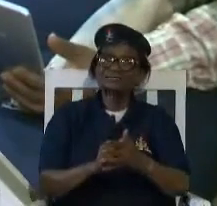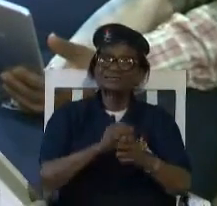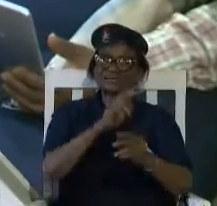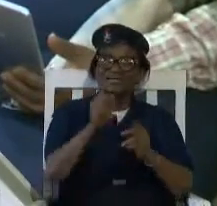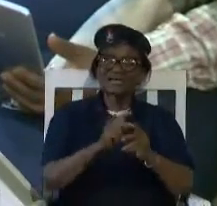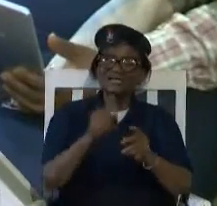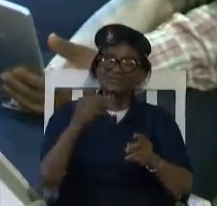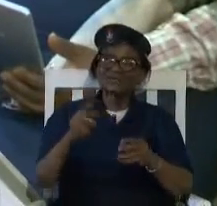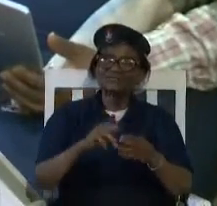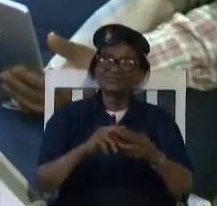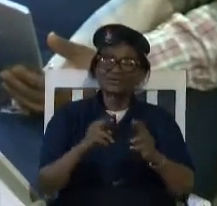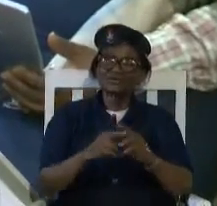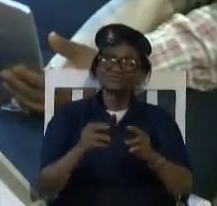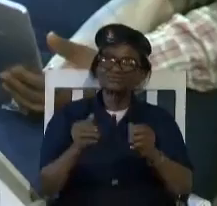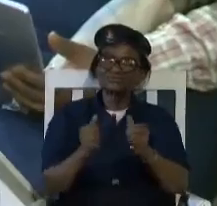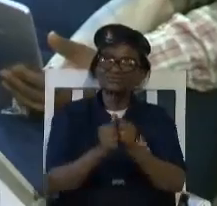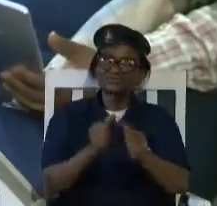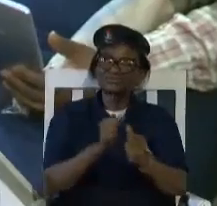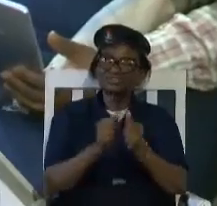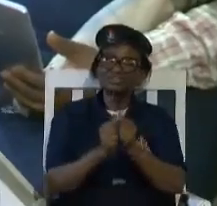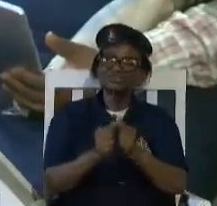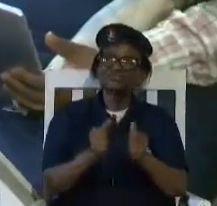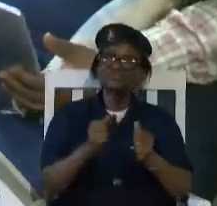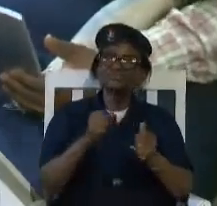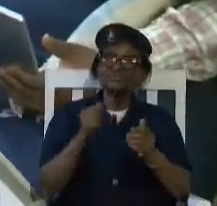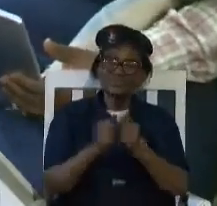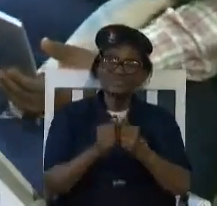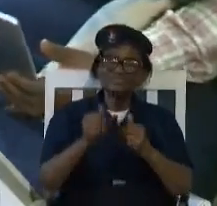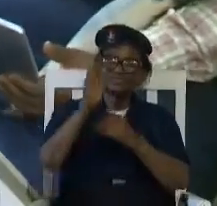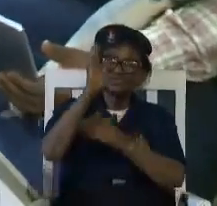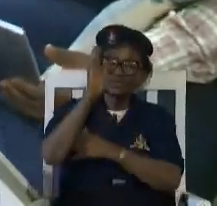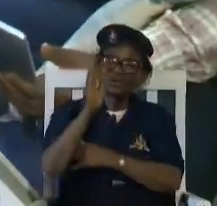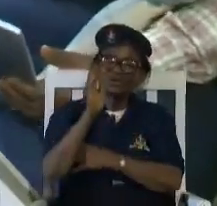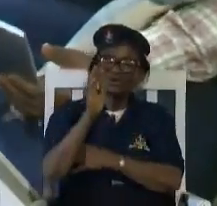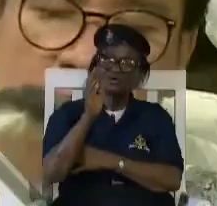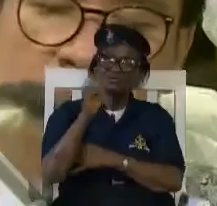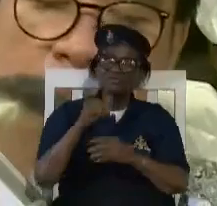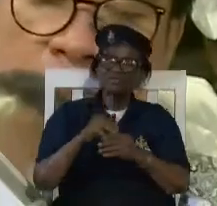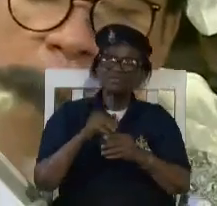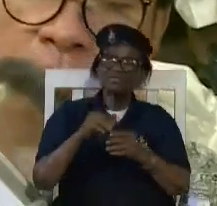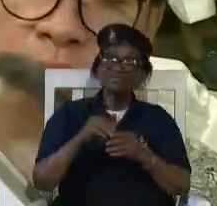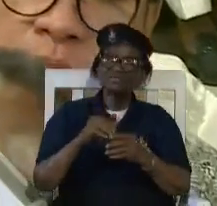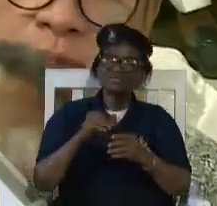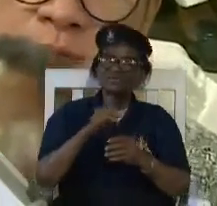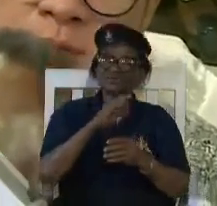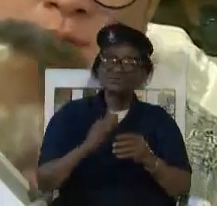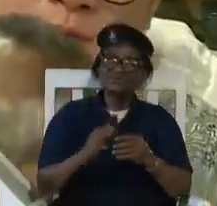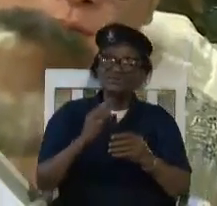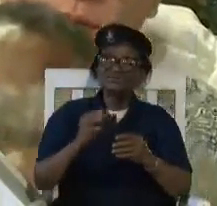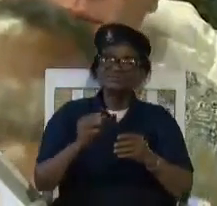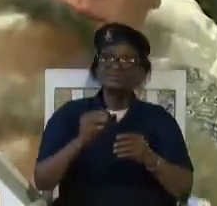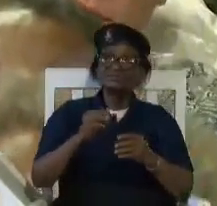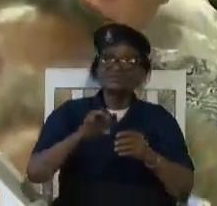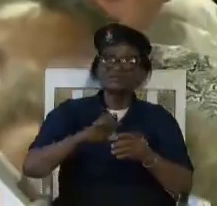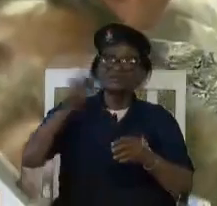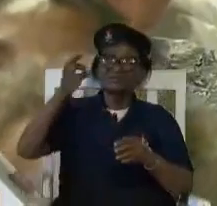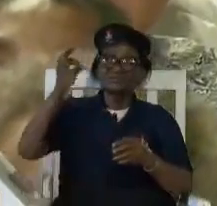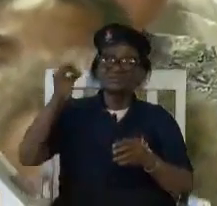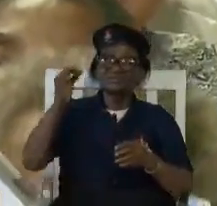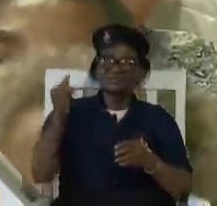You want to walk with Him in absolute holiness, absolute purity.